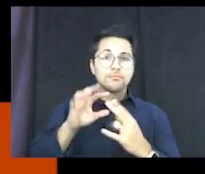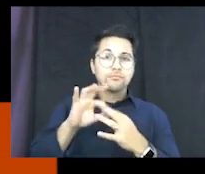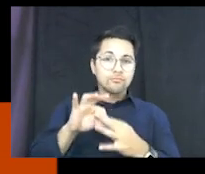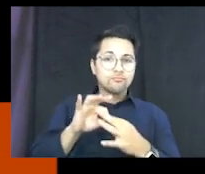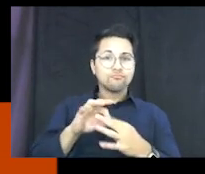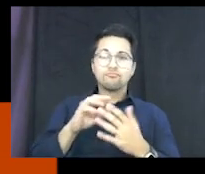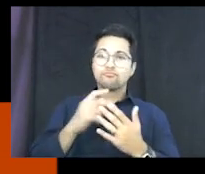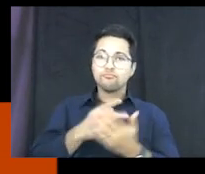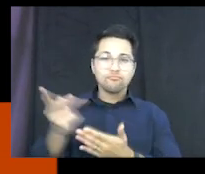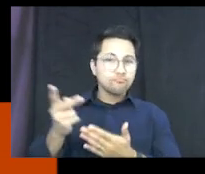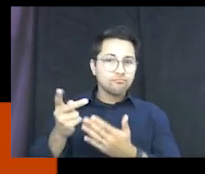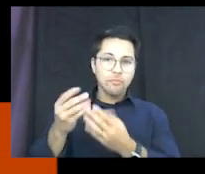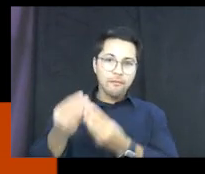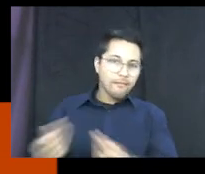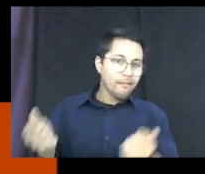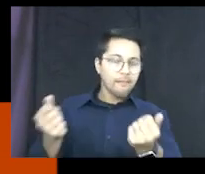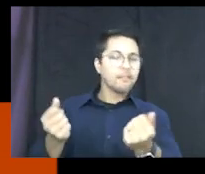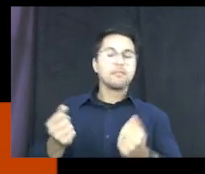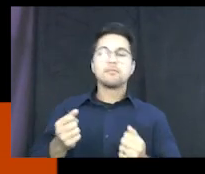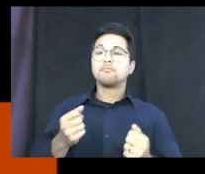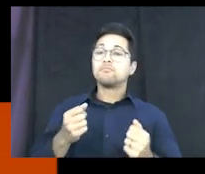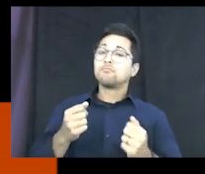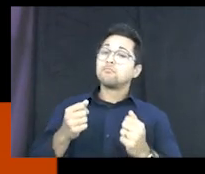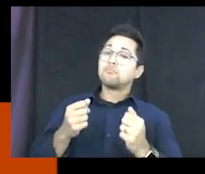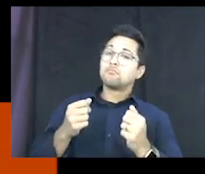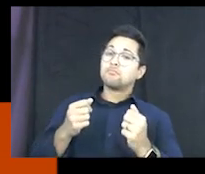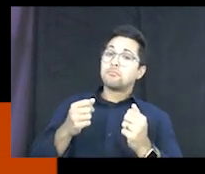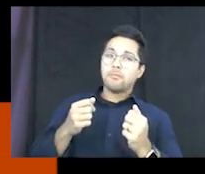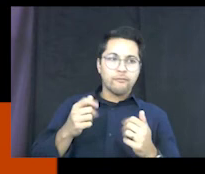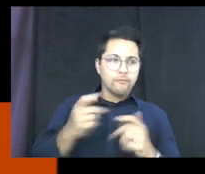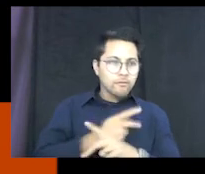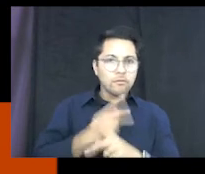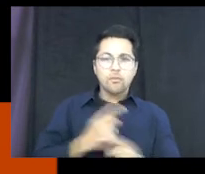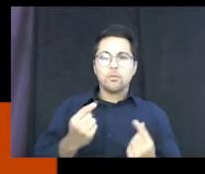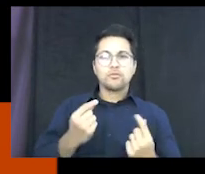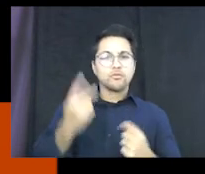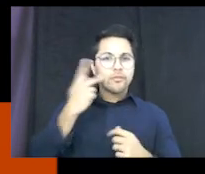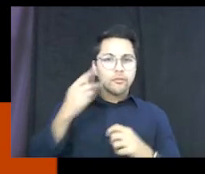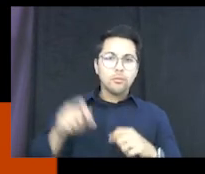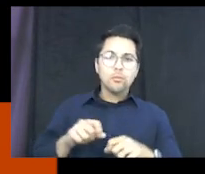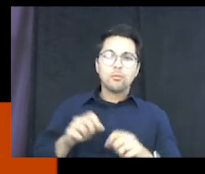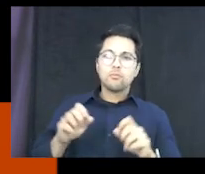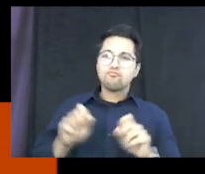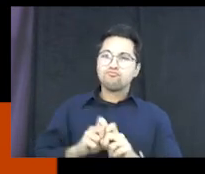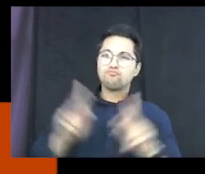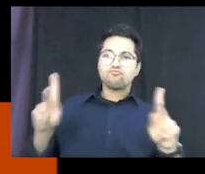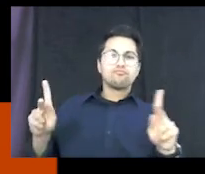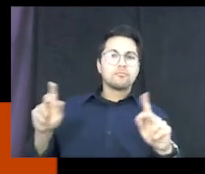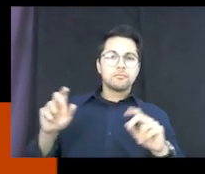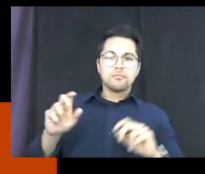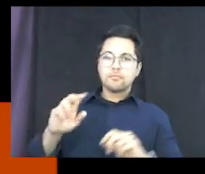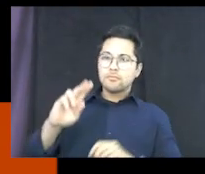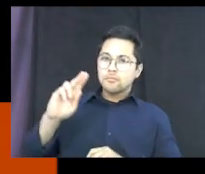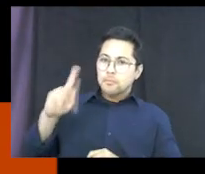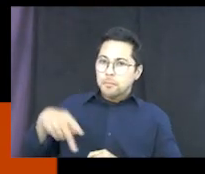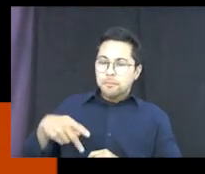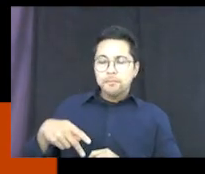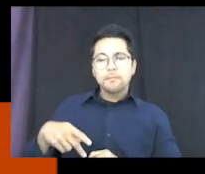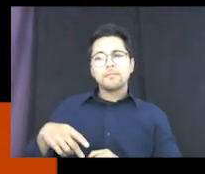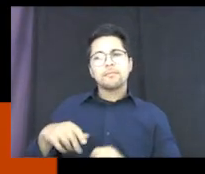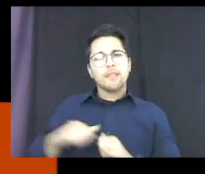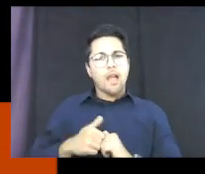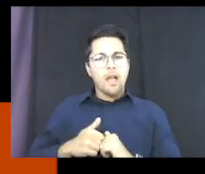fails, regarding what to do if you break up with your significant other and how to